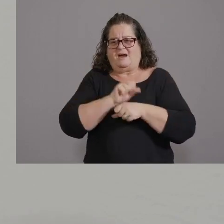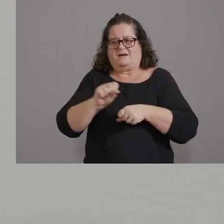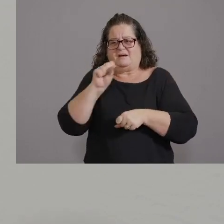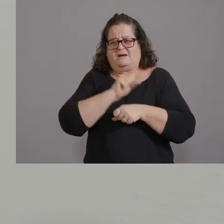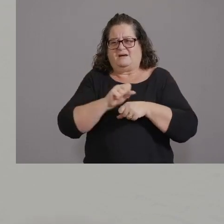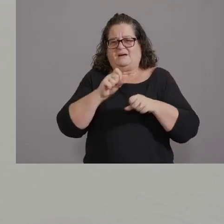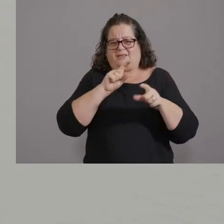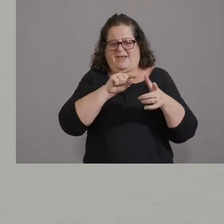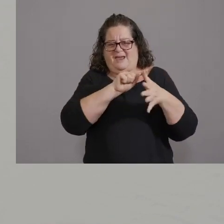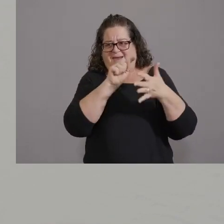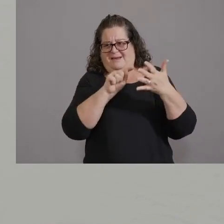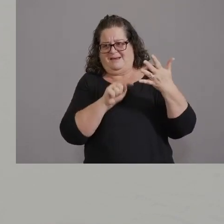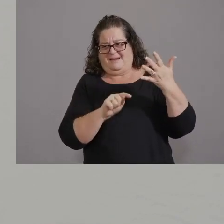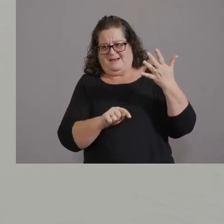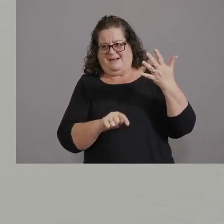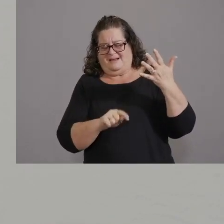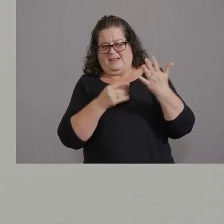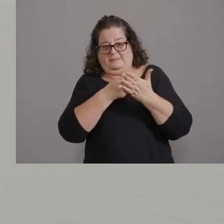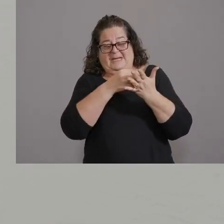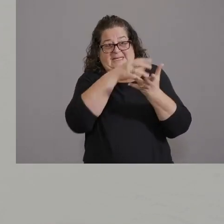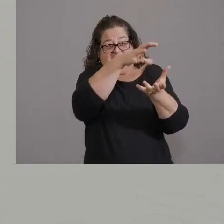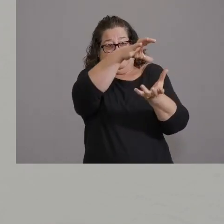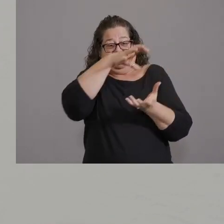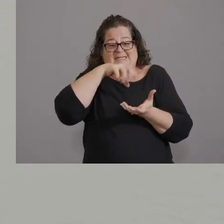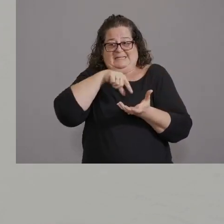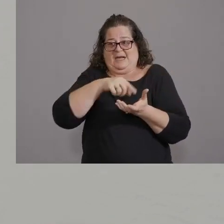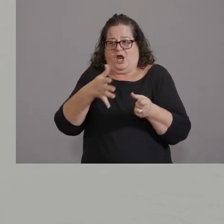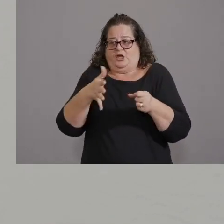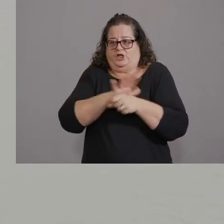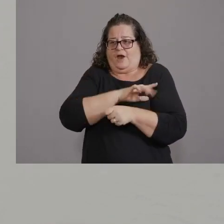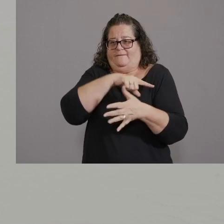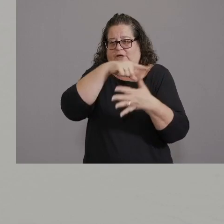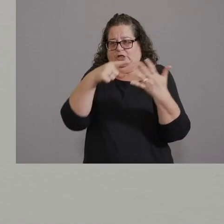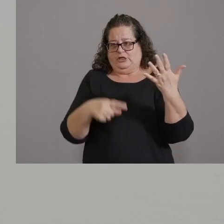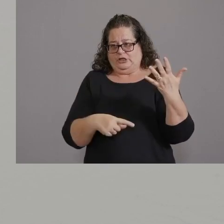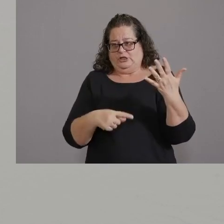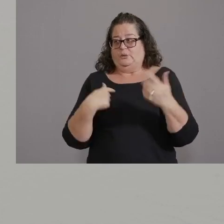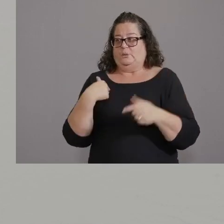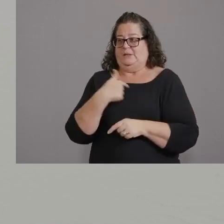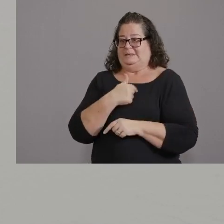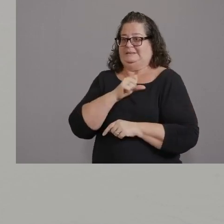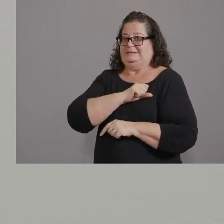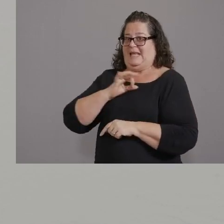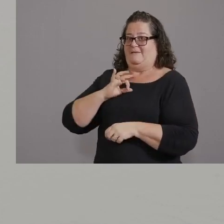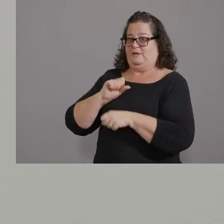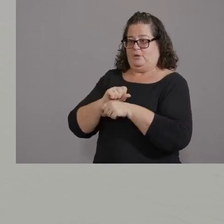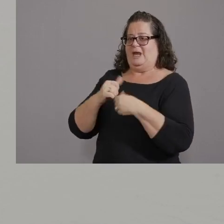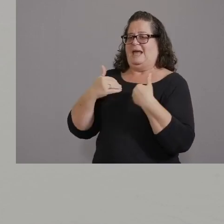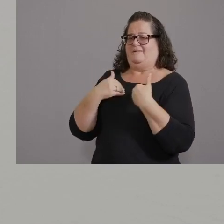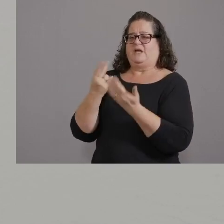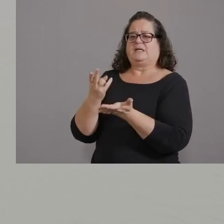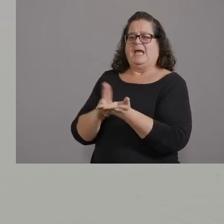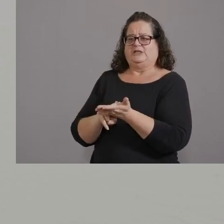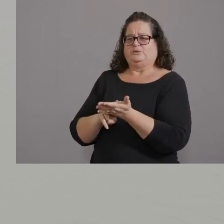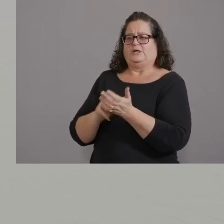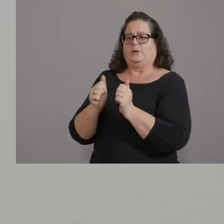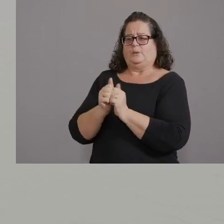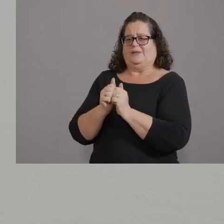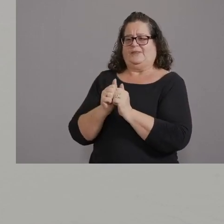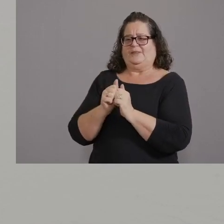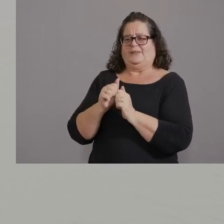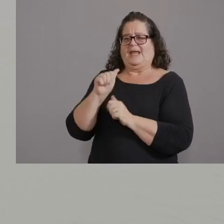coming from. The staffing is coming from, we have contracts with ASU to provide the staffing and the resources